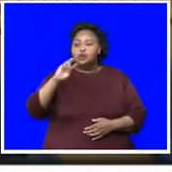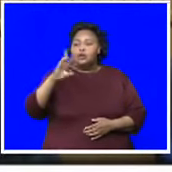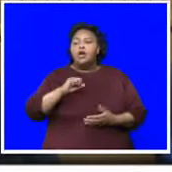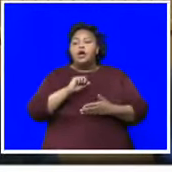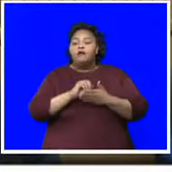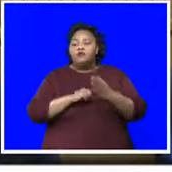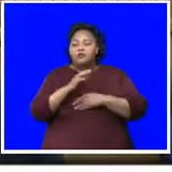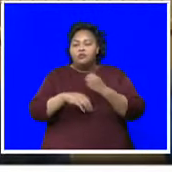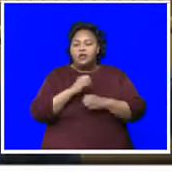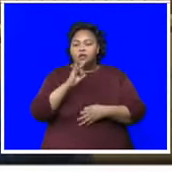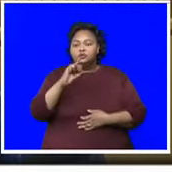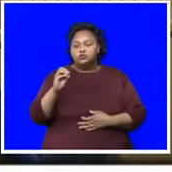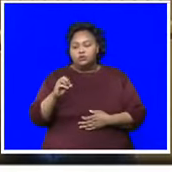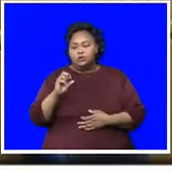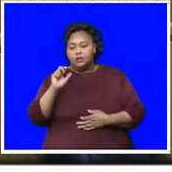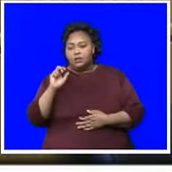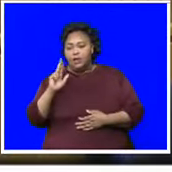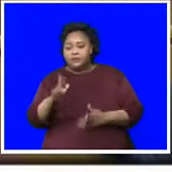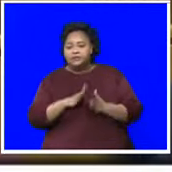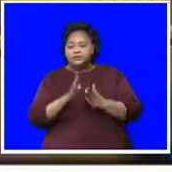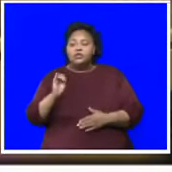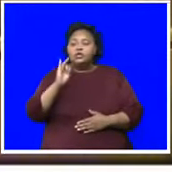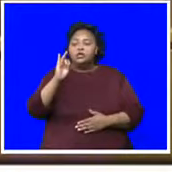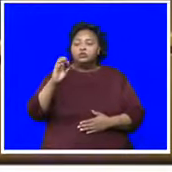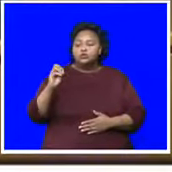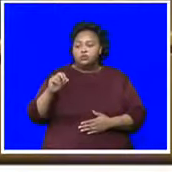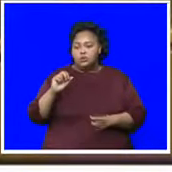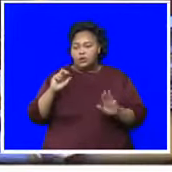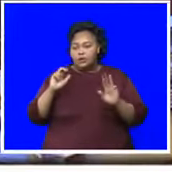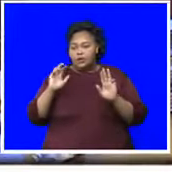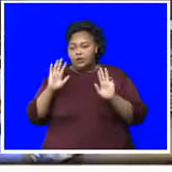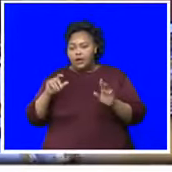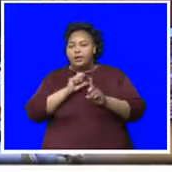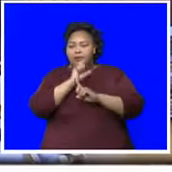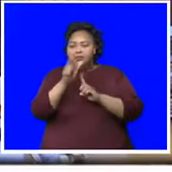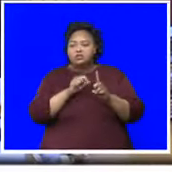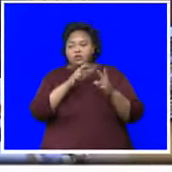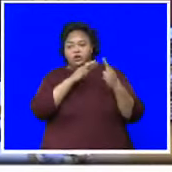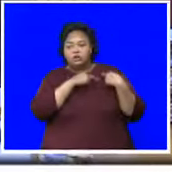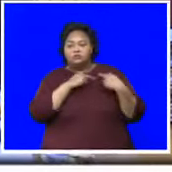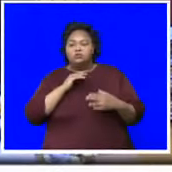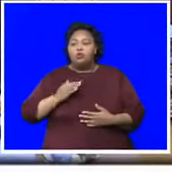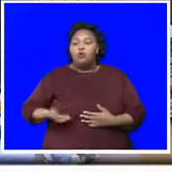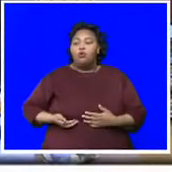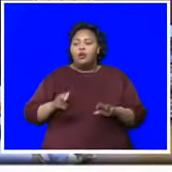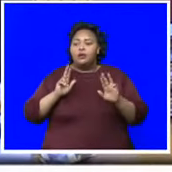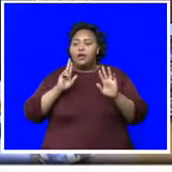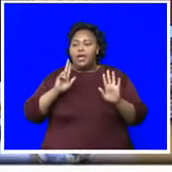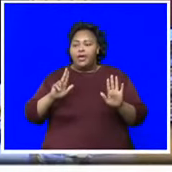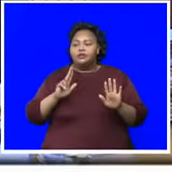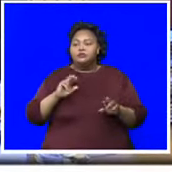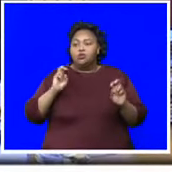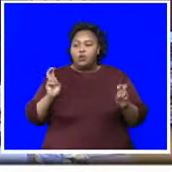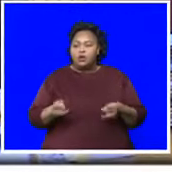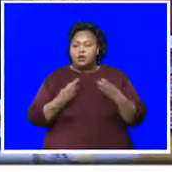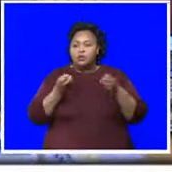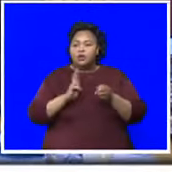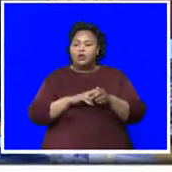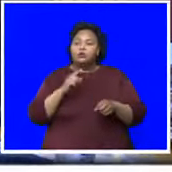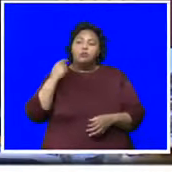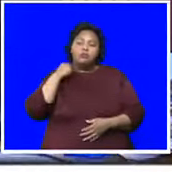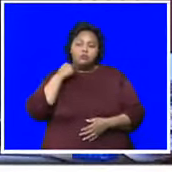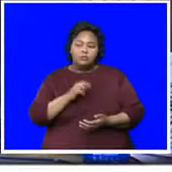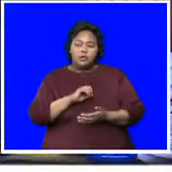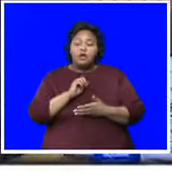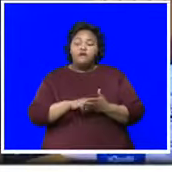and 2009. On Wednesday, the Crown led a forensic expert from South Africa, Captain Swasti Khuri.